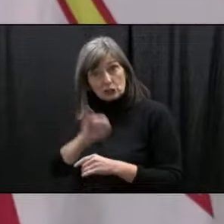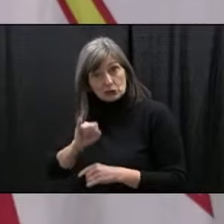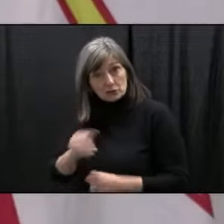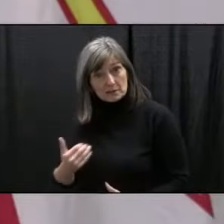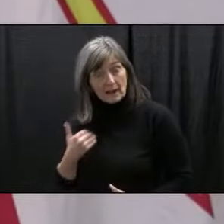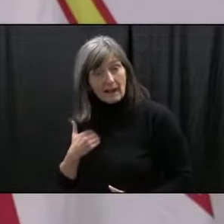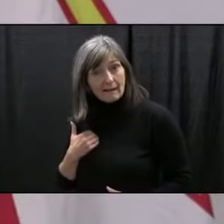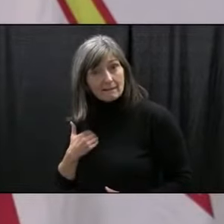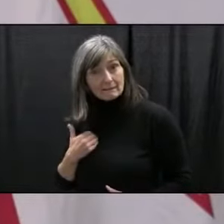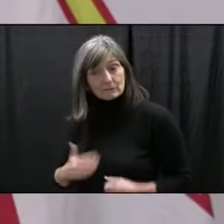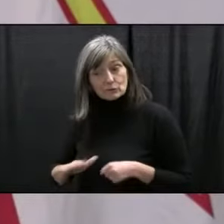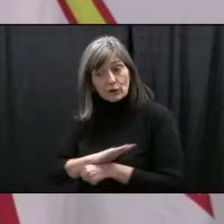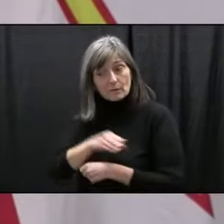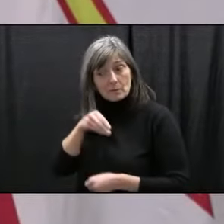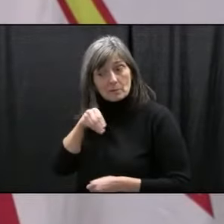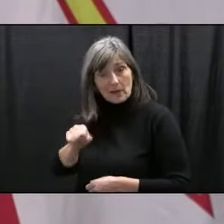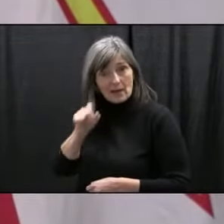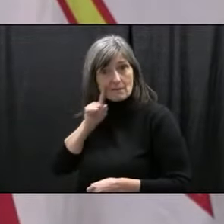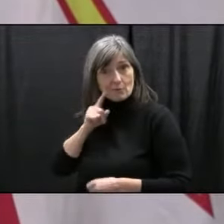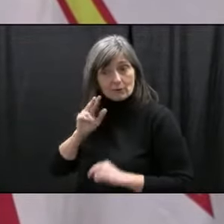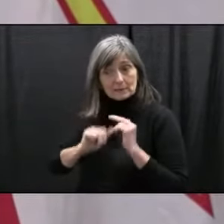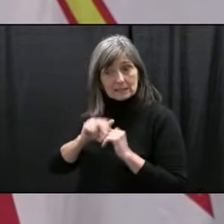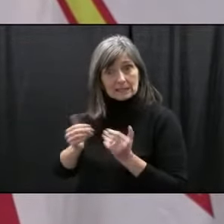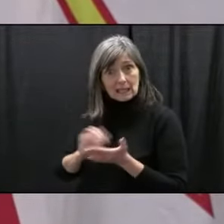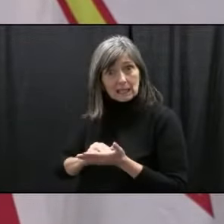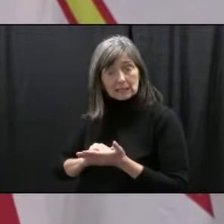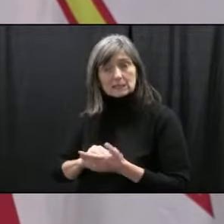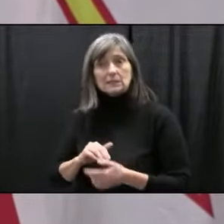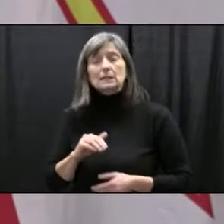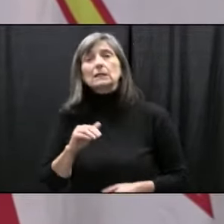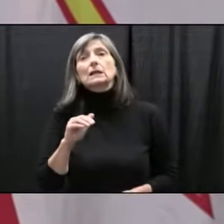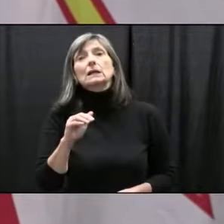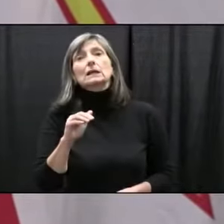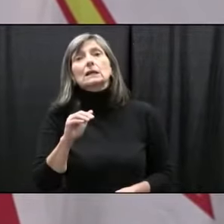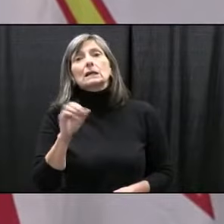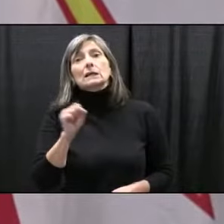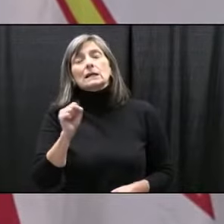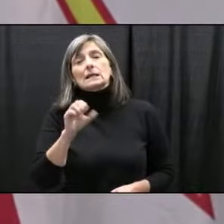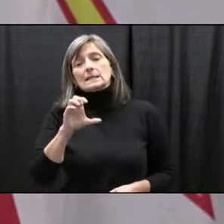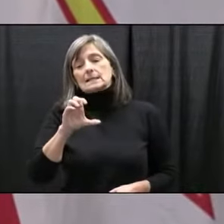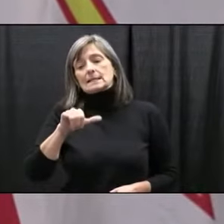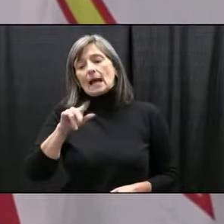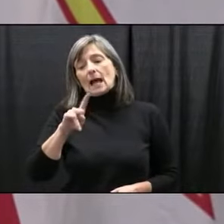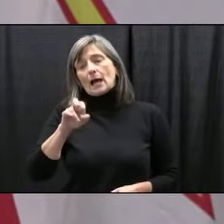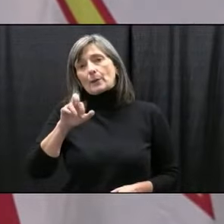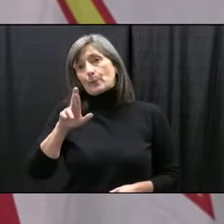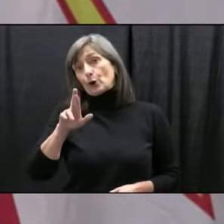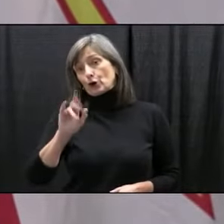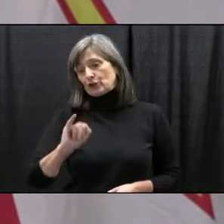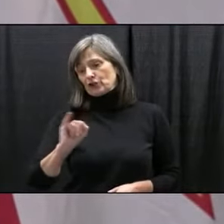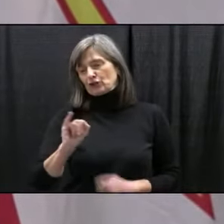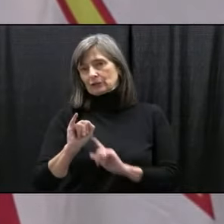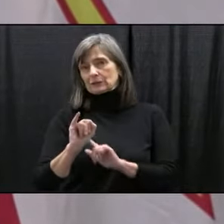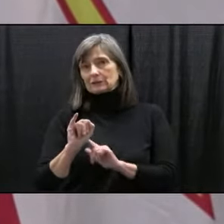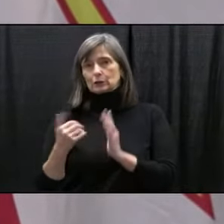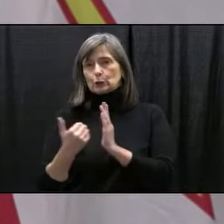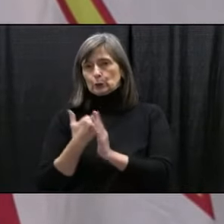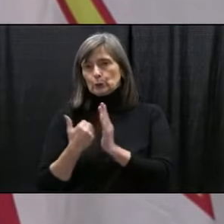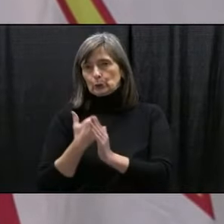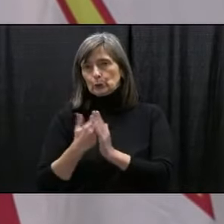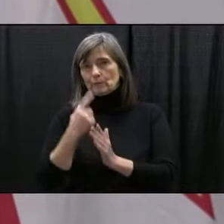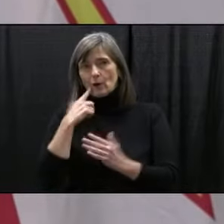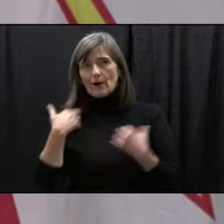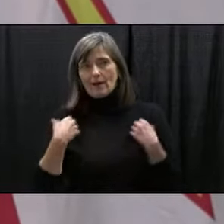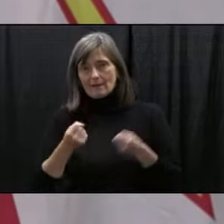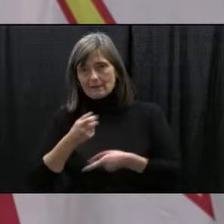Yes, the answer is yes. Cyber insurance in the healthcare industry is relatively new. But we